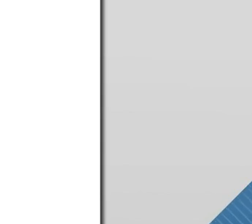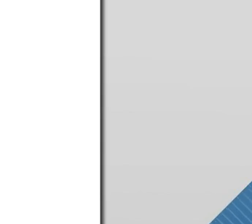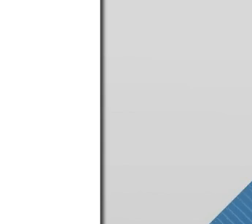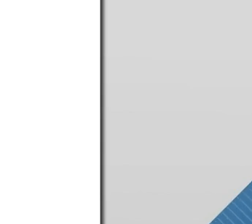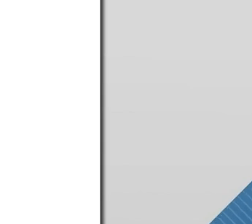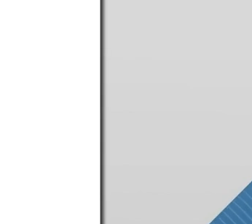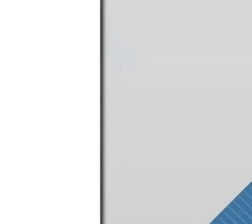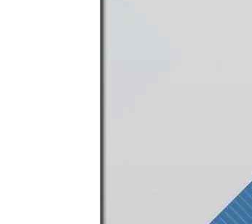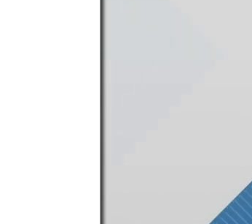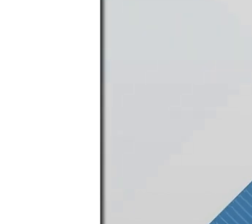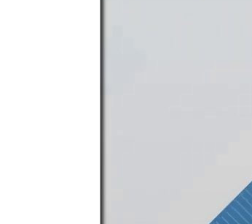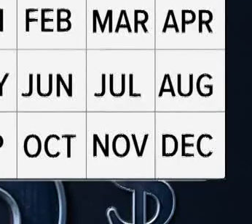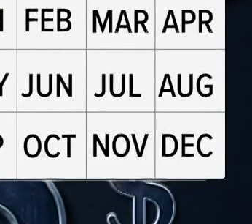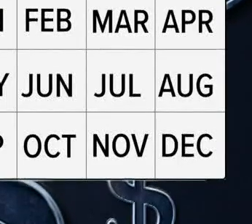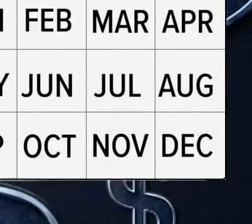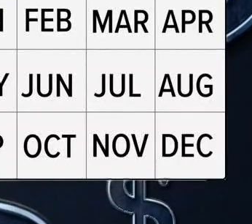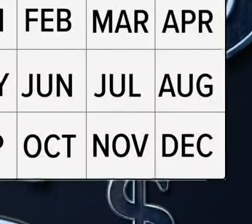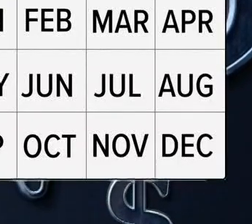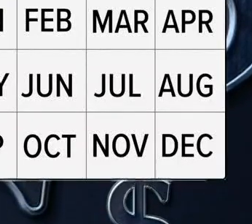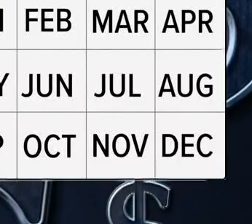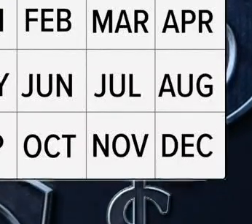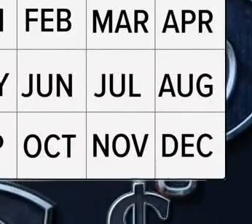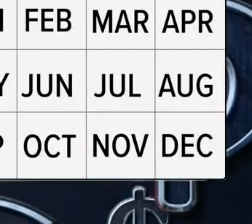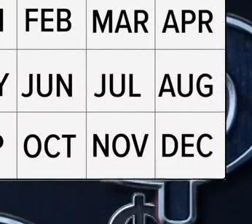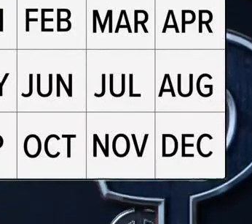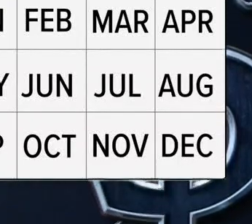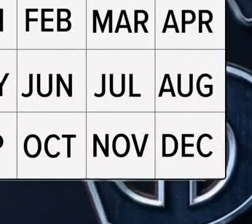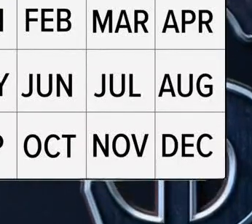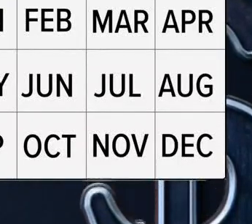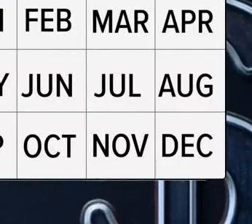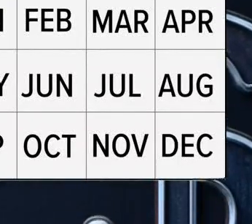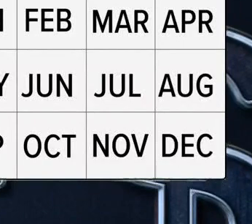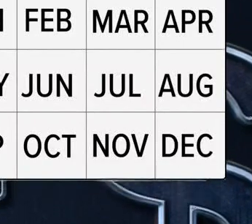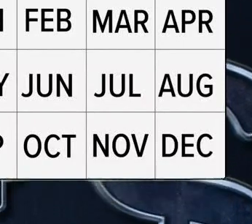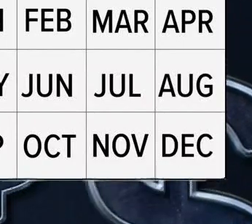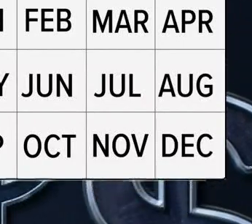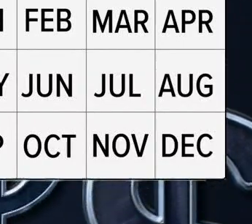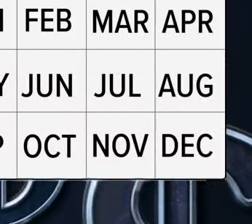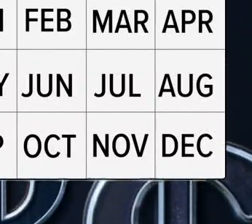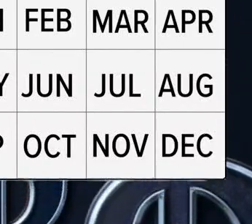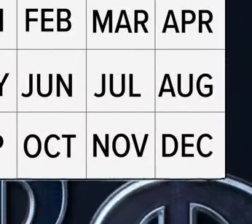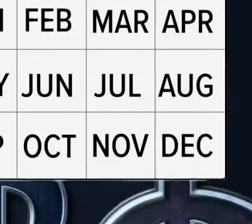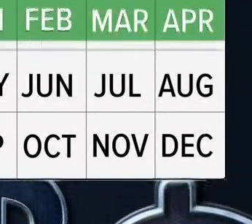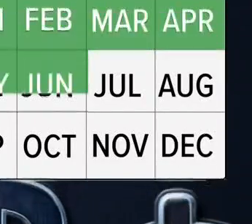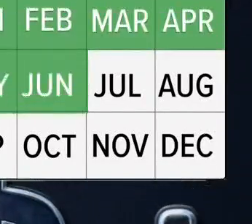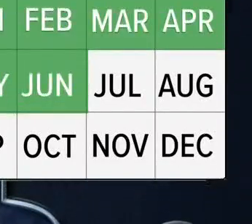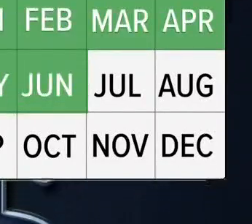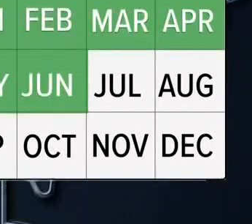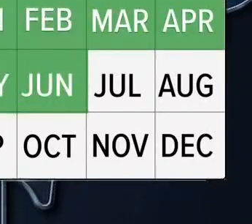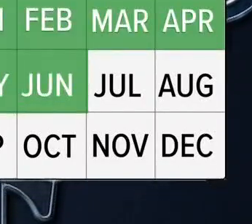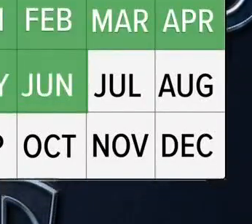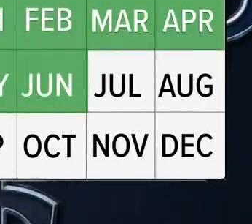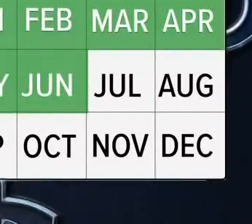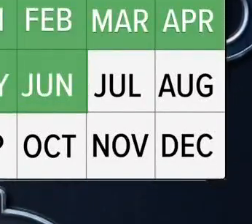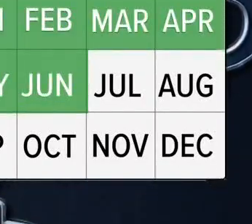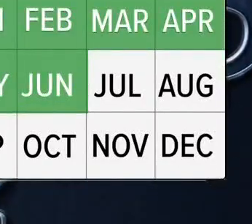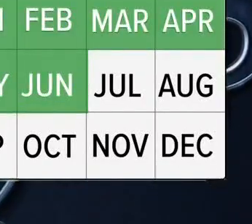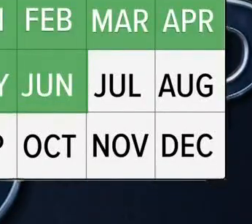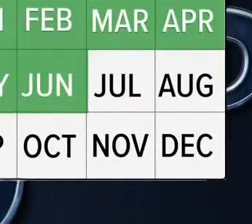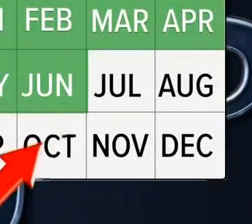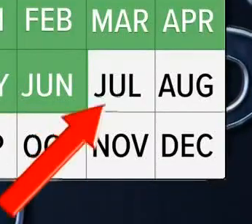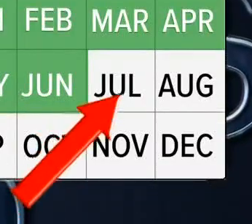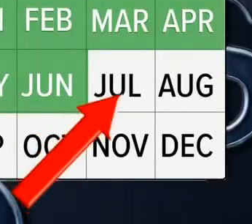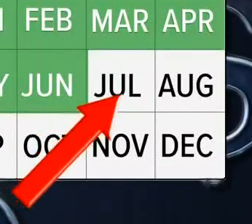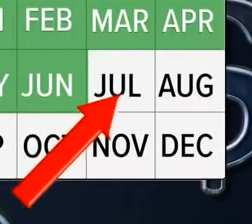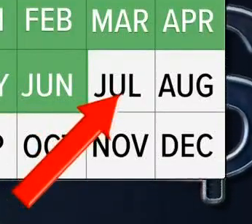up. And unlike Uncle Sam, Minnesota can't have an actual deficit. The balance can't fall below zero when the current